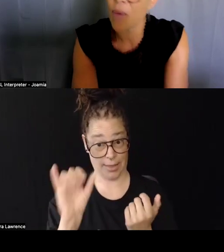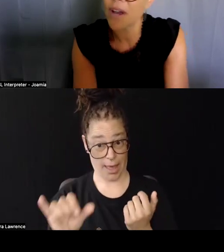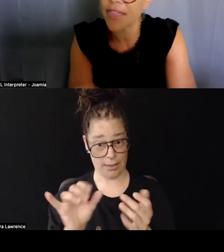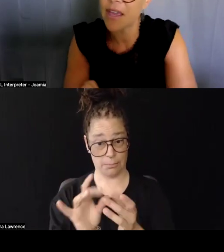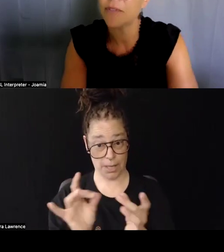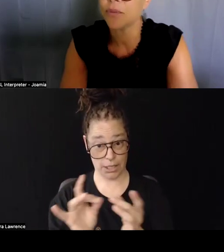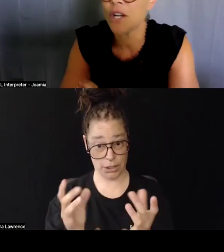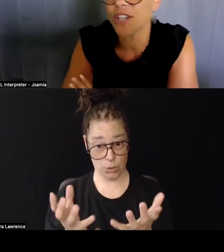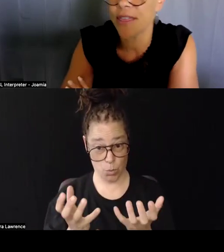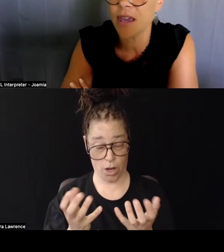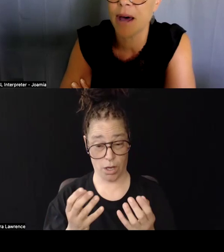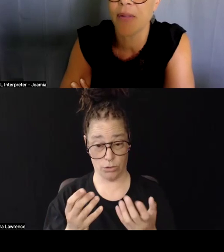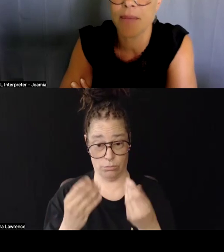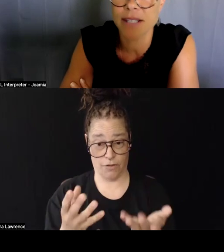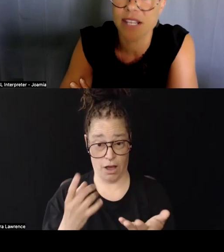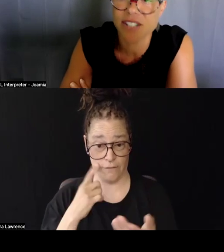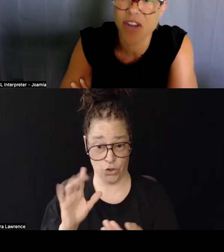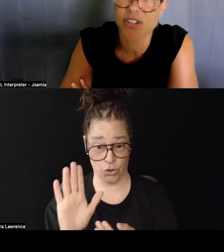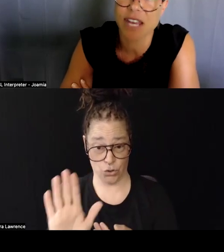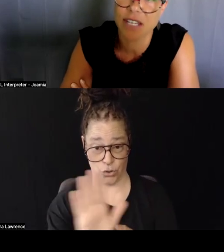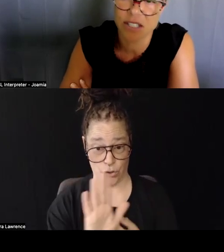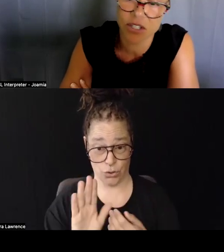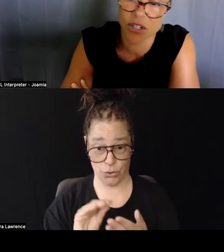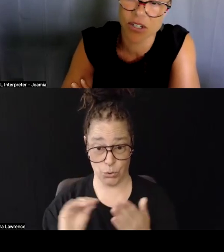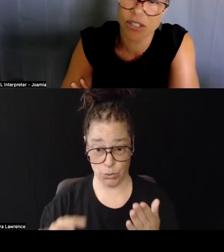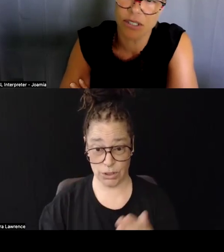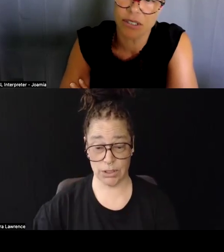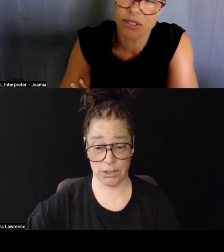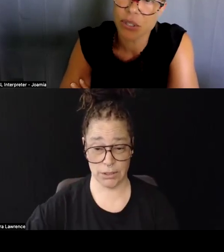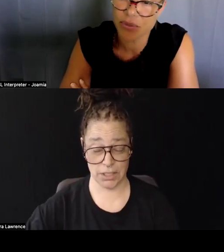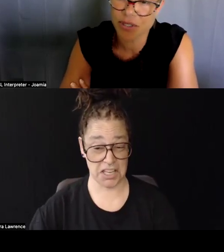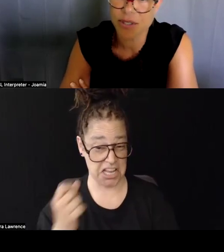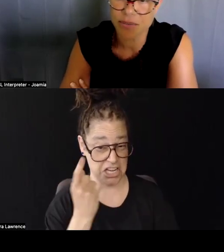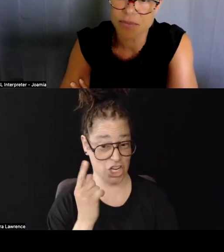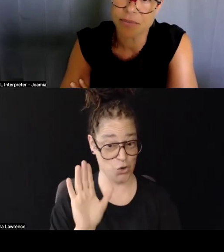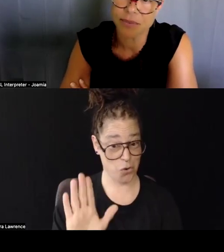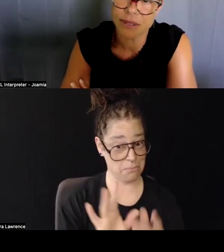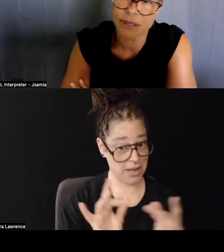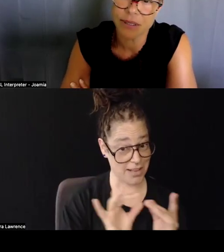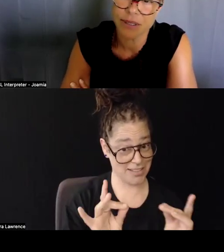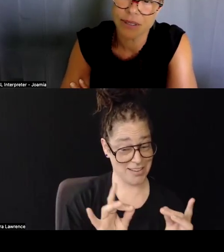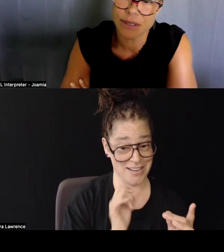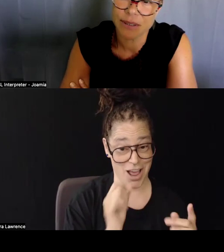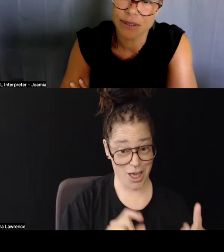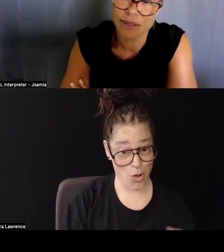So I want you to think about the message that you're sending to your students.